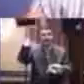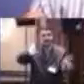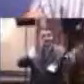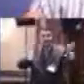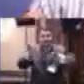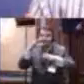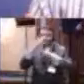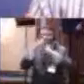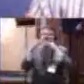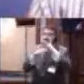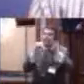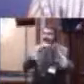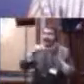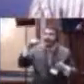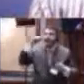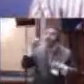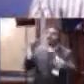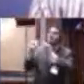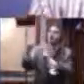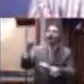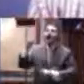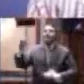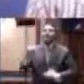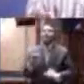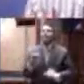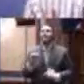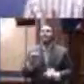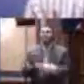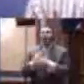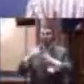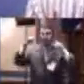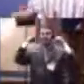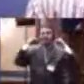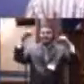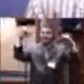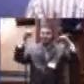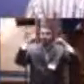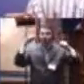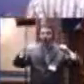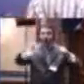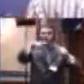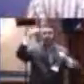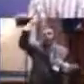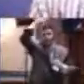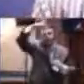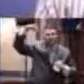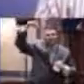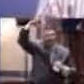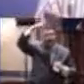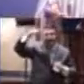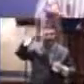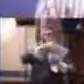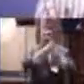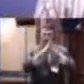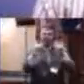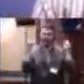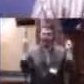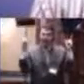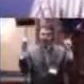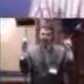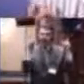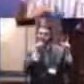And we see that during the revolution, both Al-Azhar and the Coptic Church took a stance against the